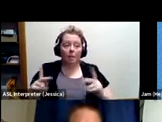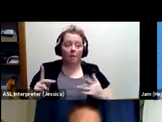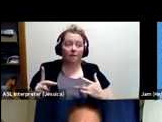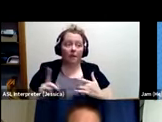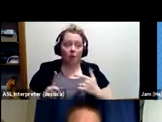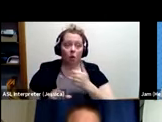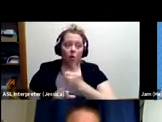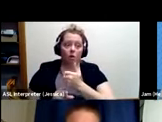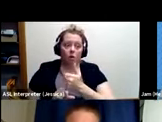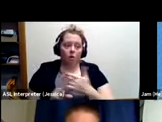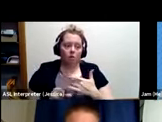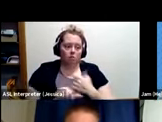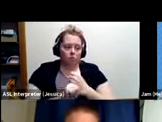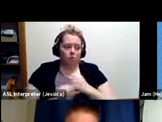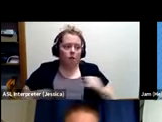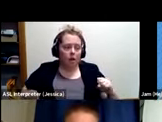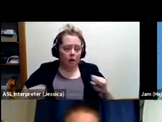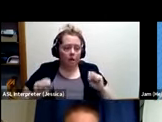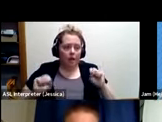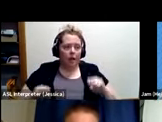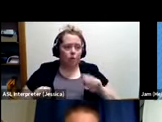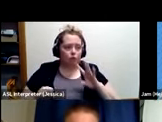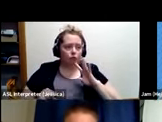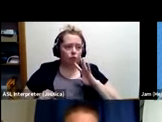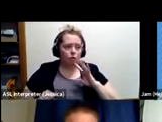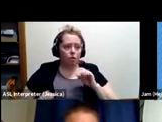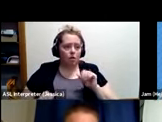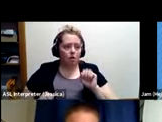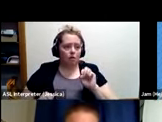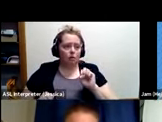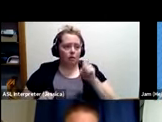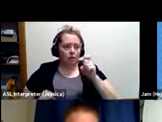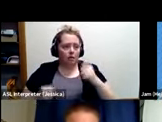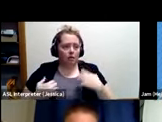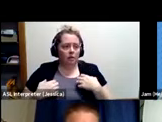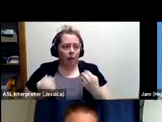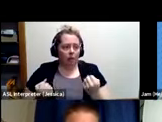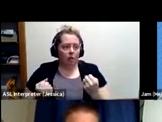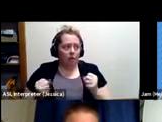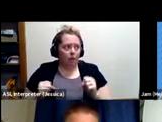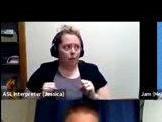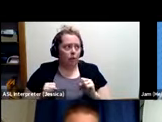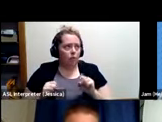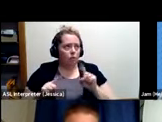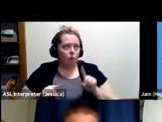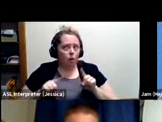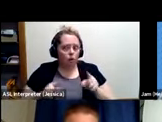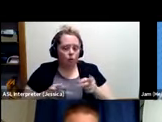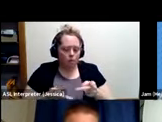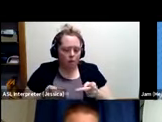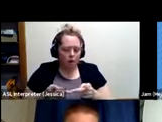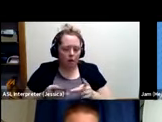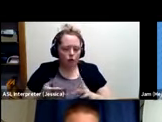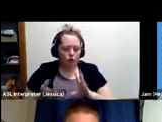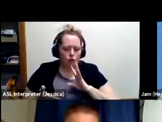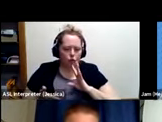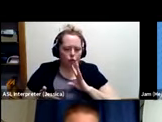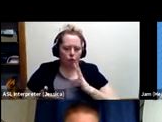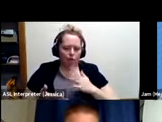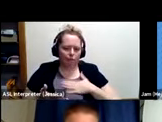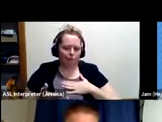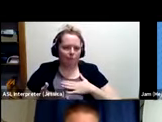top of their sexual health, and a safe place where they can go and have those sexual conversations and have those,